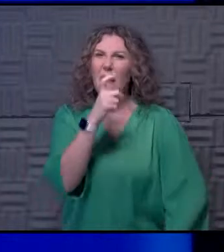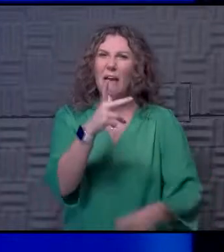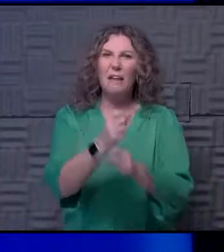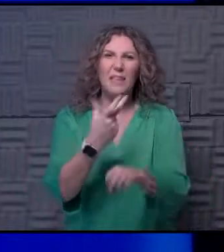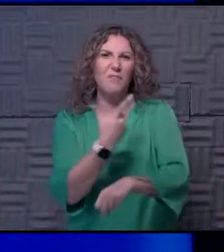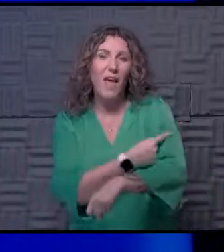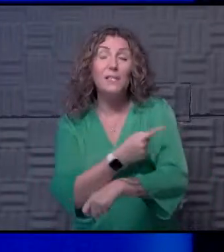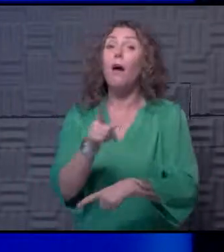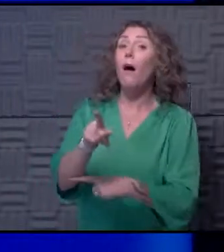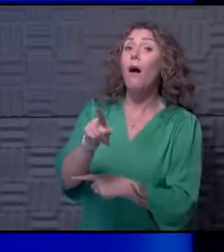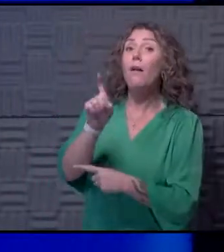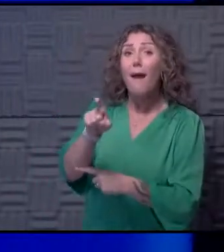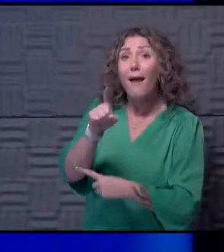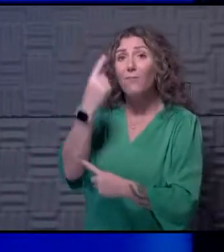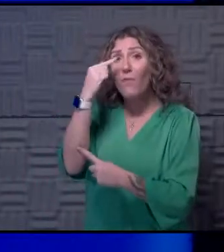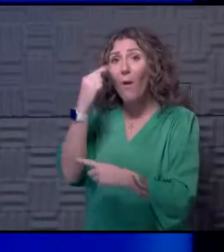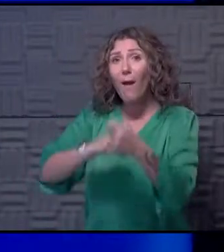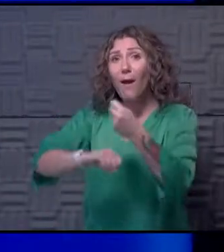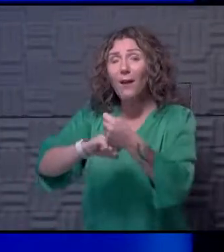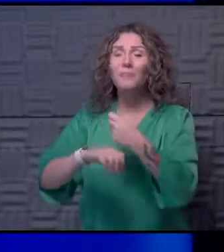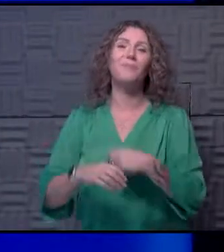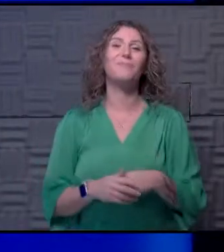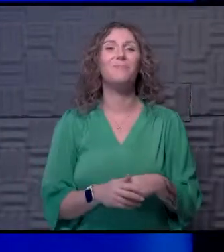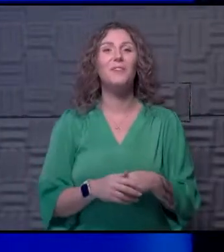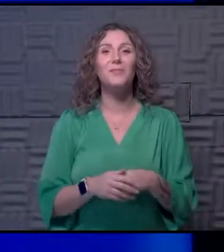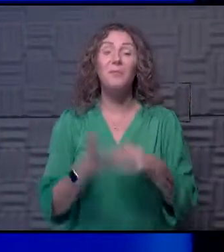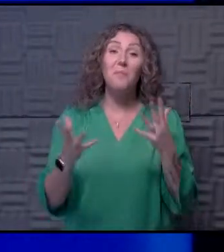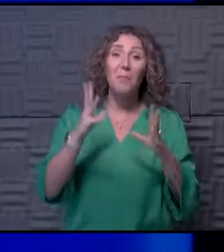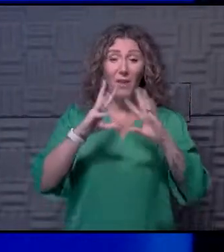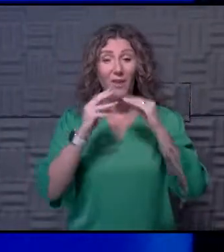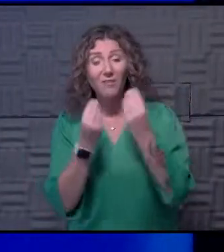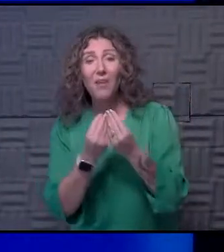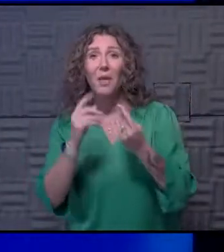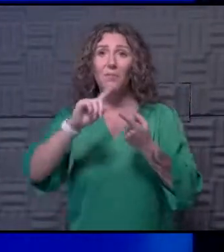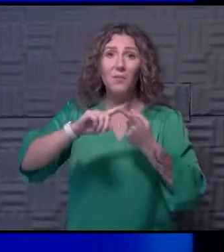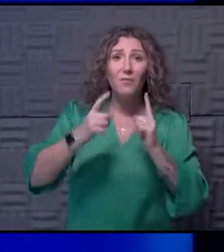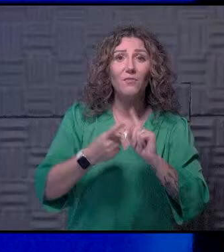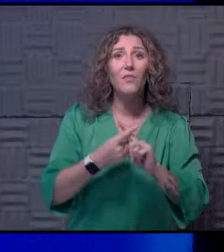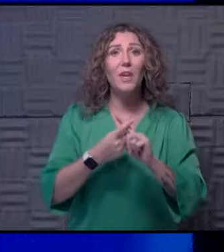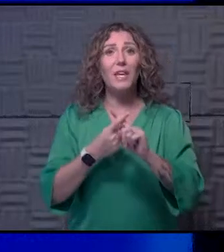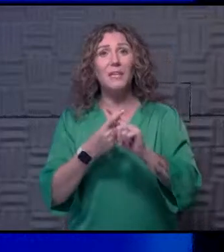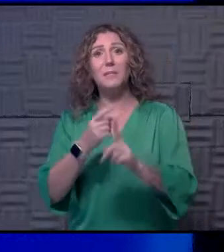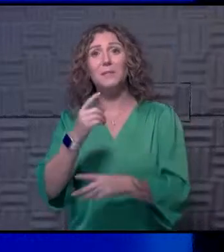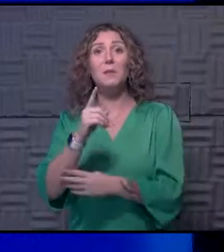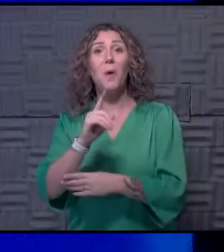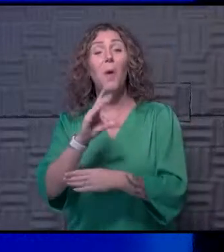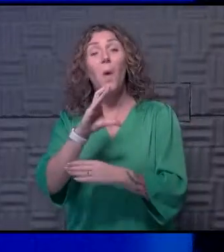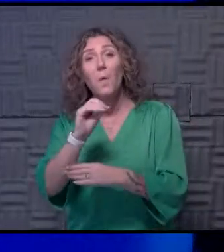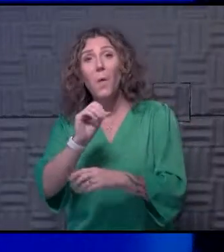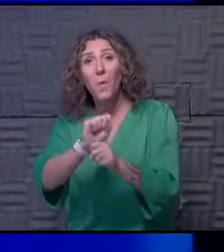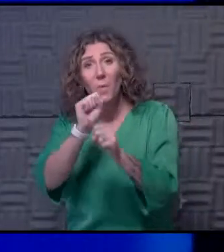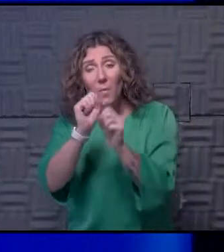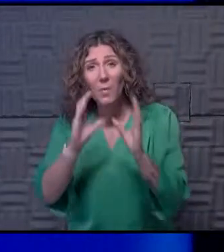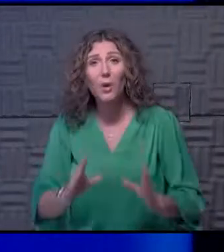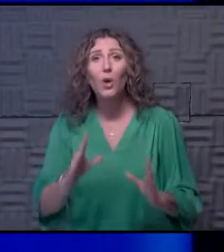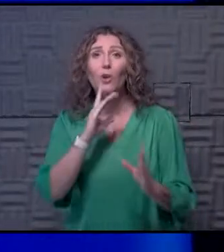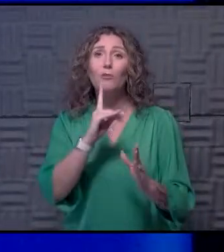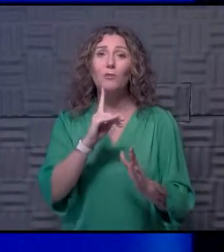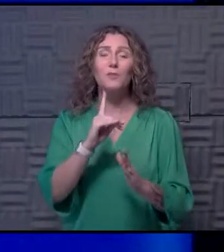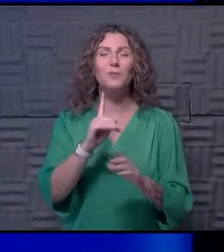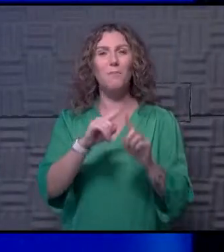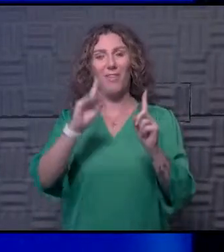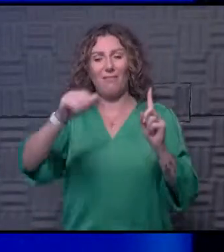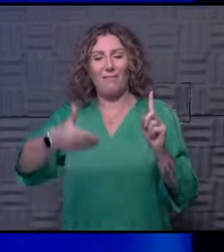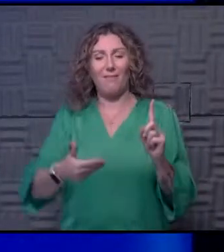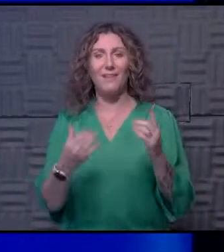the vaccine. So, you know, they might be family or friends, coworkers, people you know really well. Our guests today, though, are going to help us